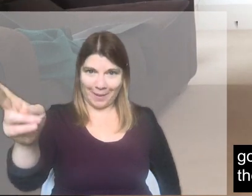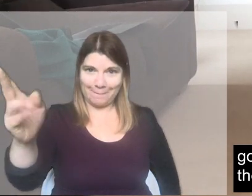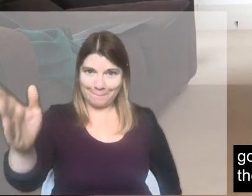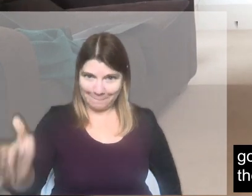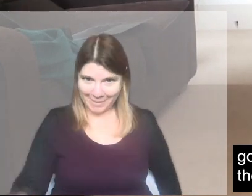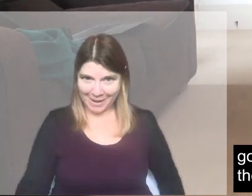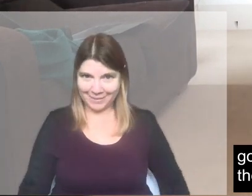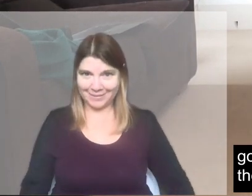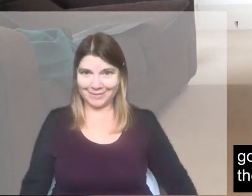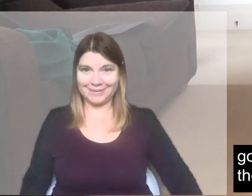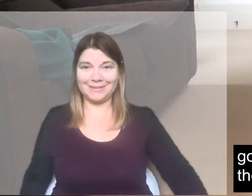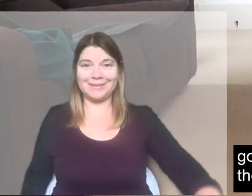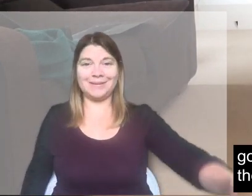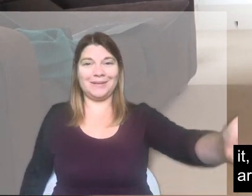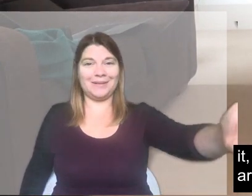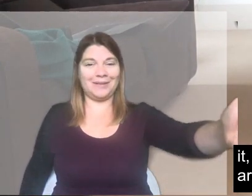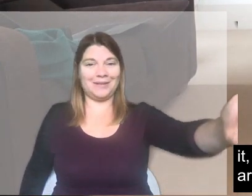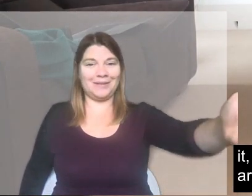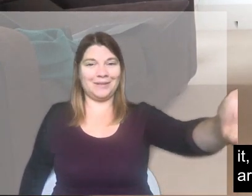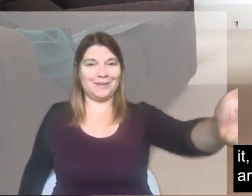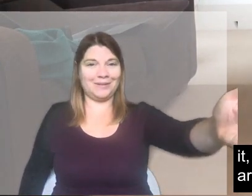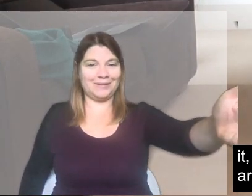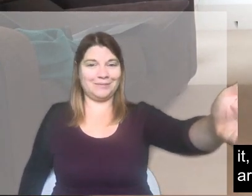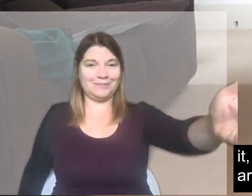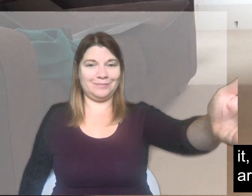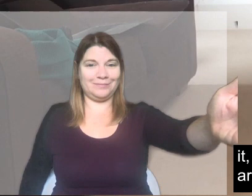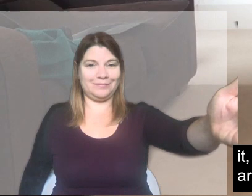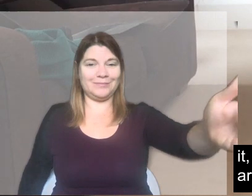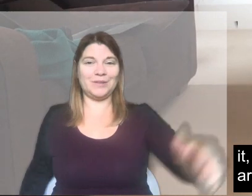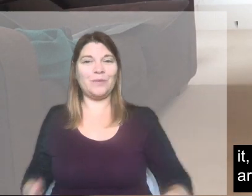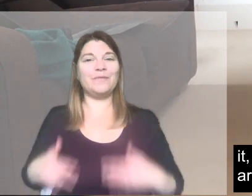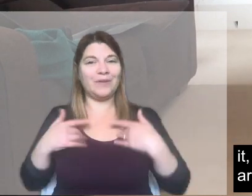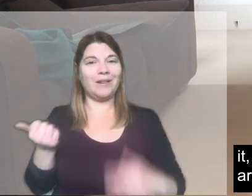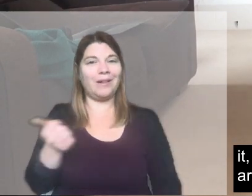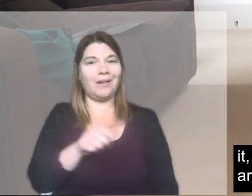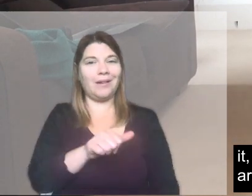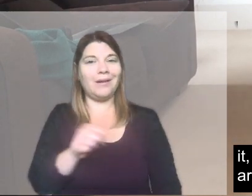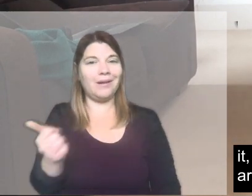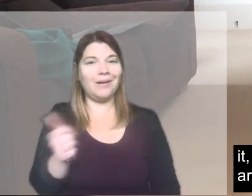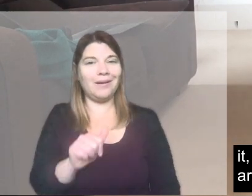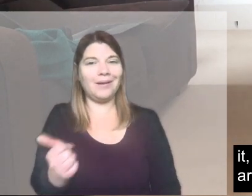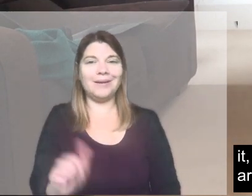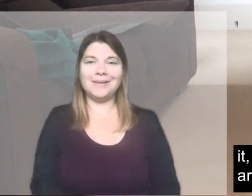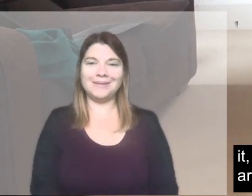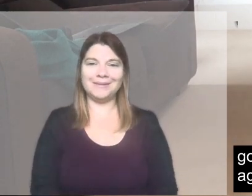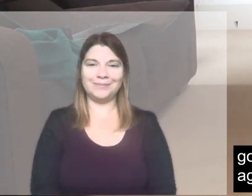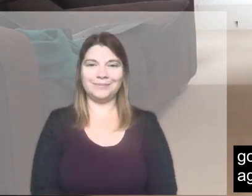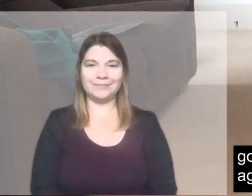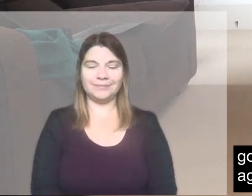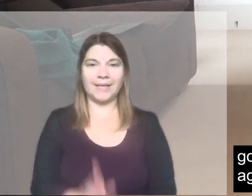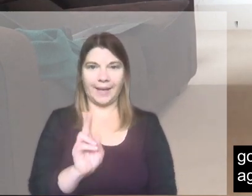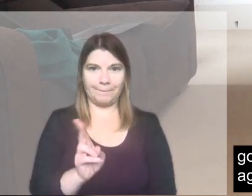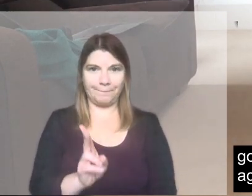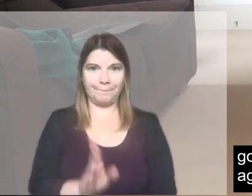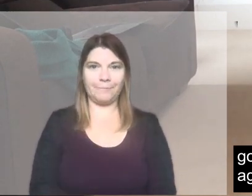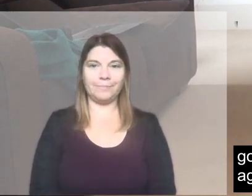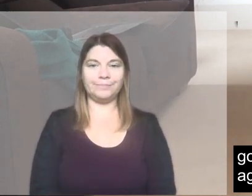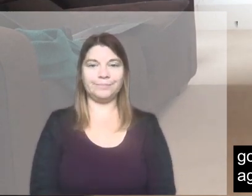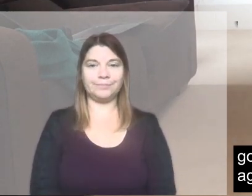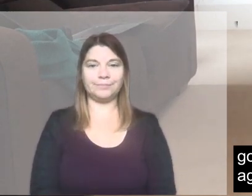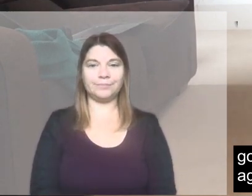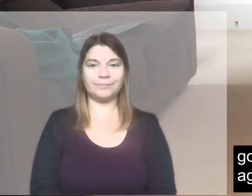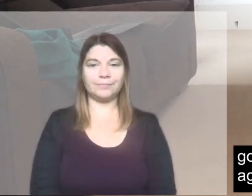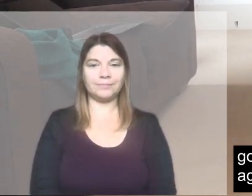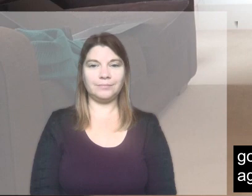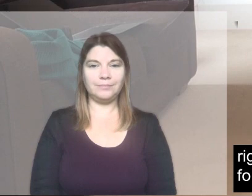back. And then you guessed it, we switch our arms over. So the left arm comes forwards and the right arm comes back. That's one.